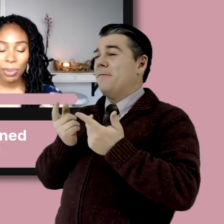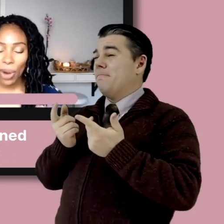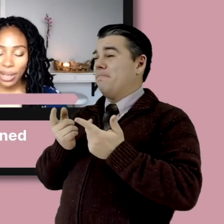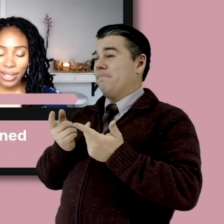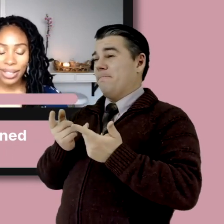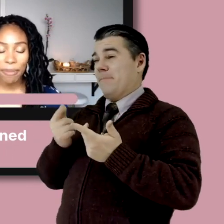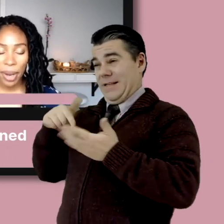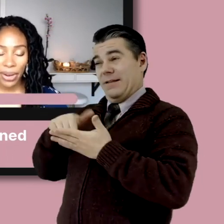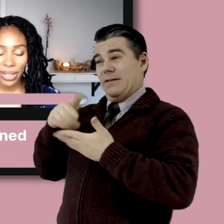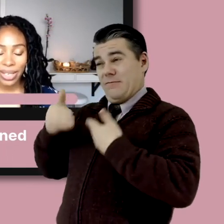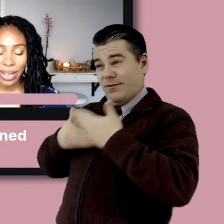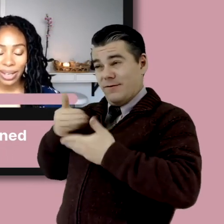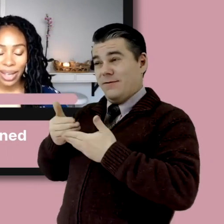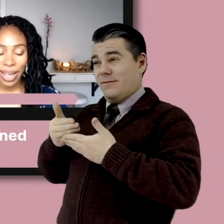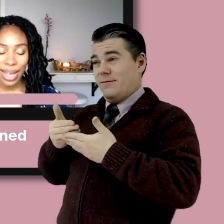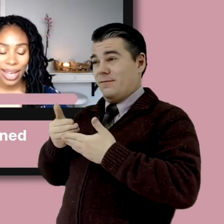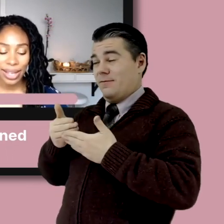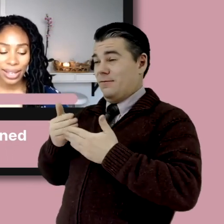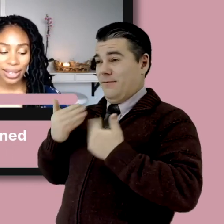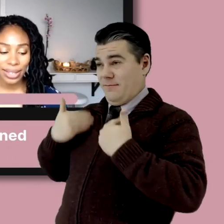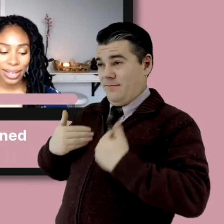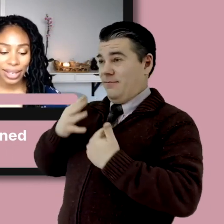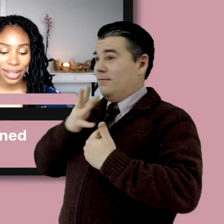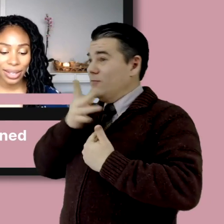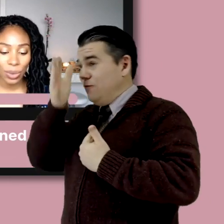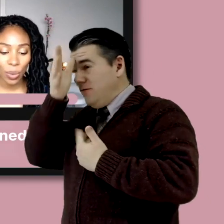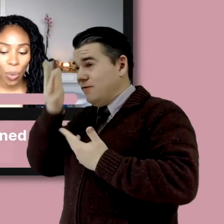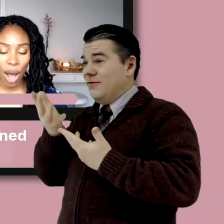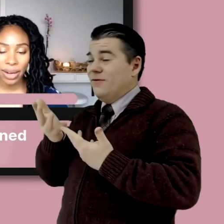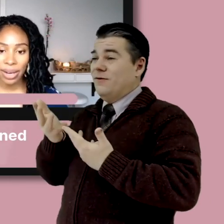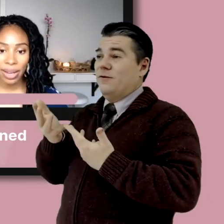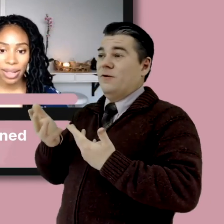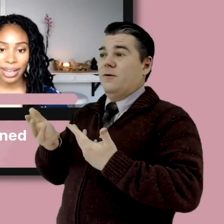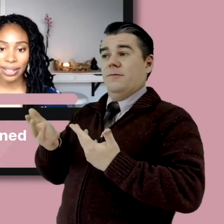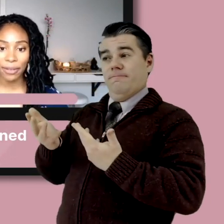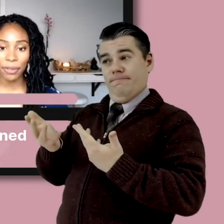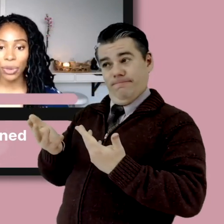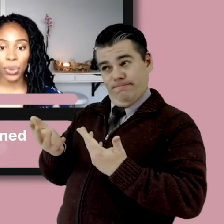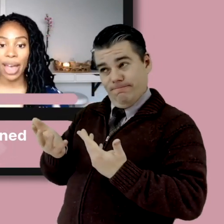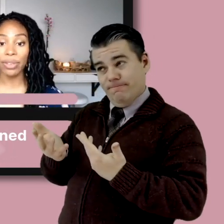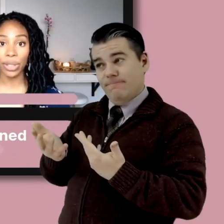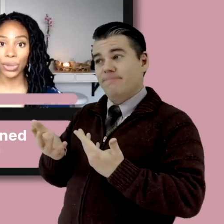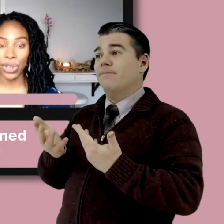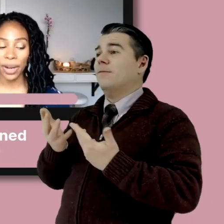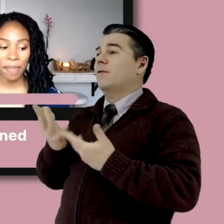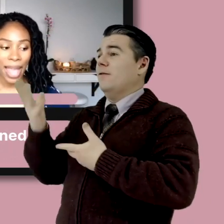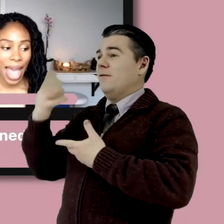this process of parenting is one that is filled with